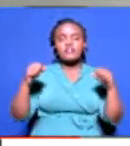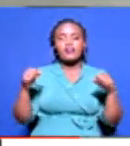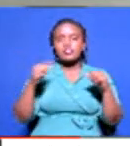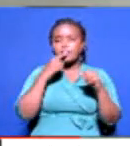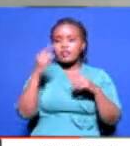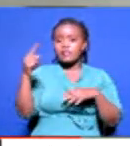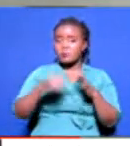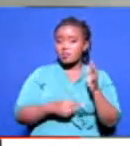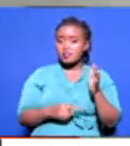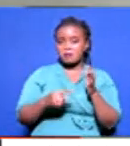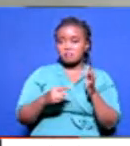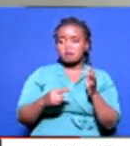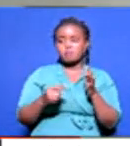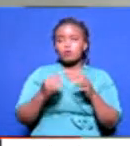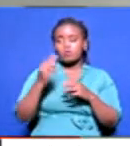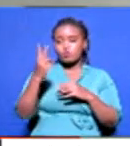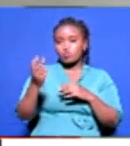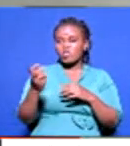the